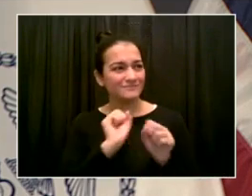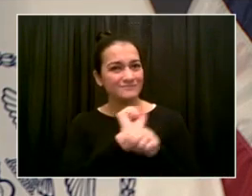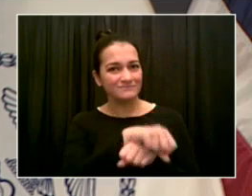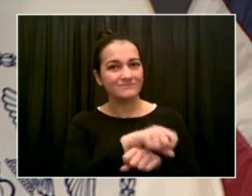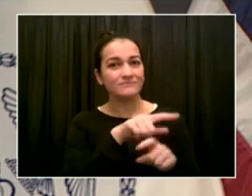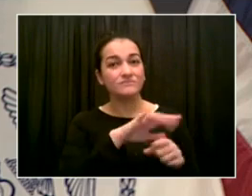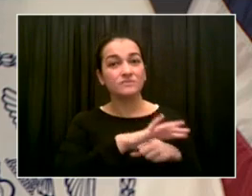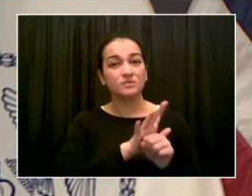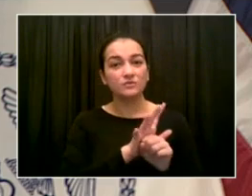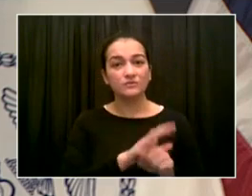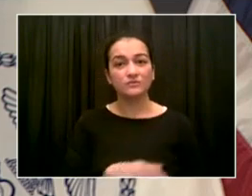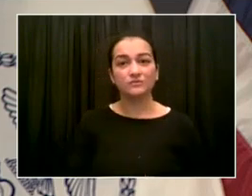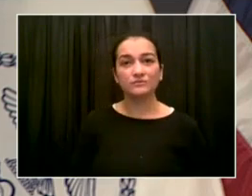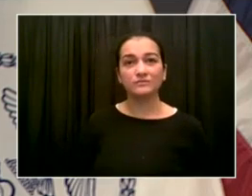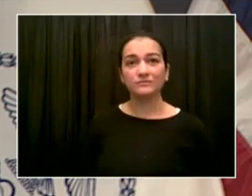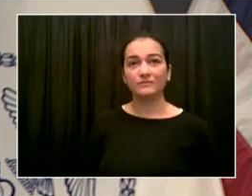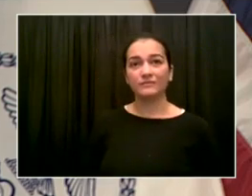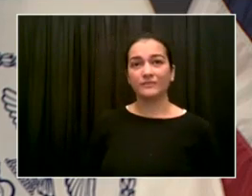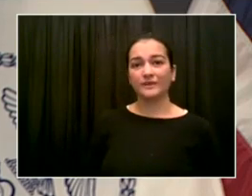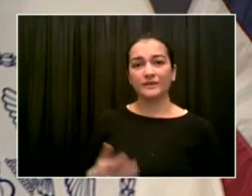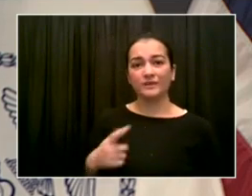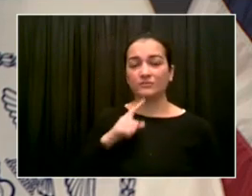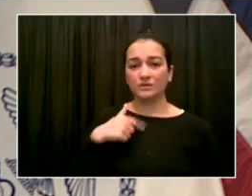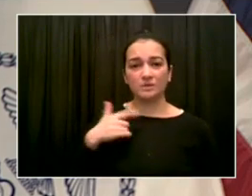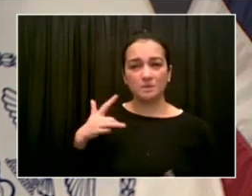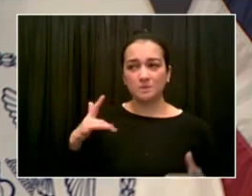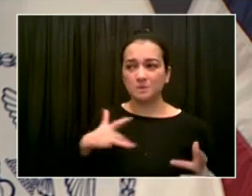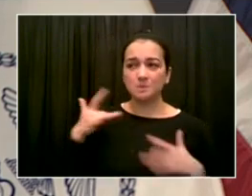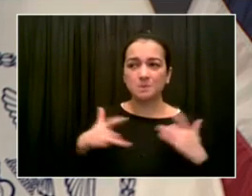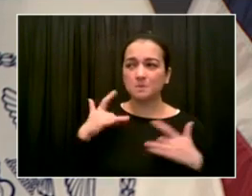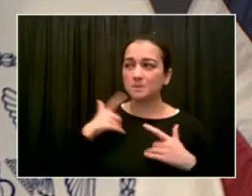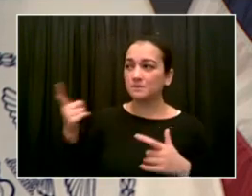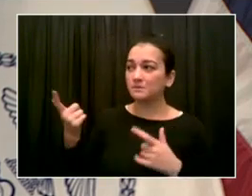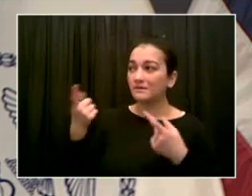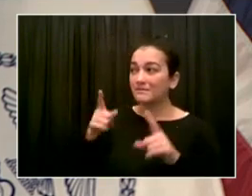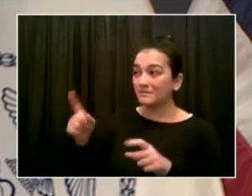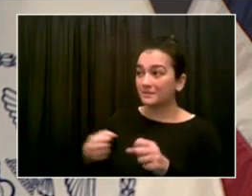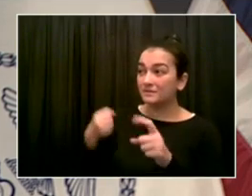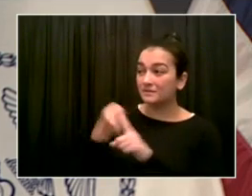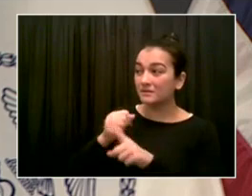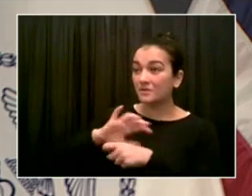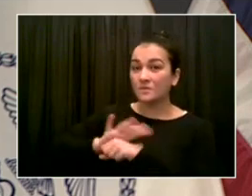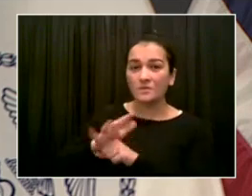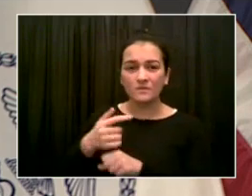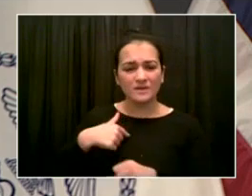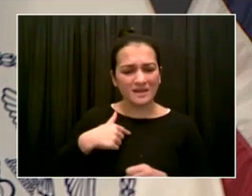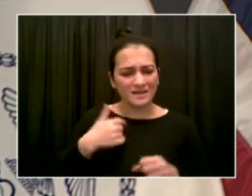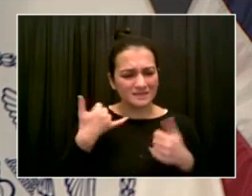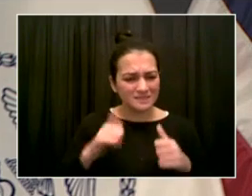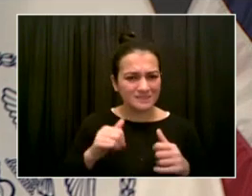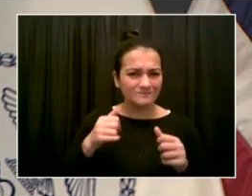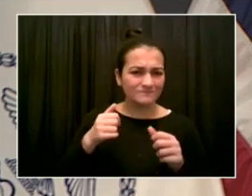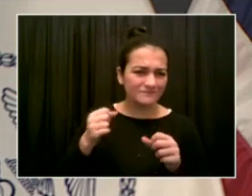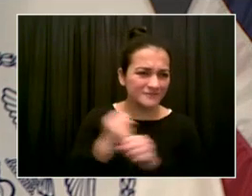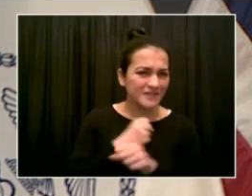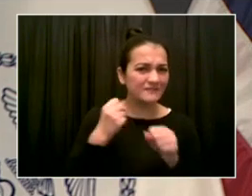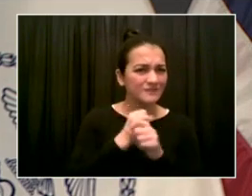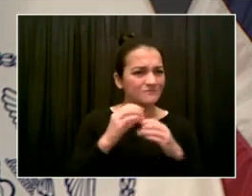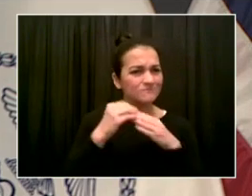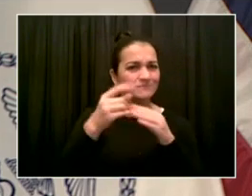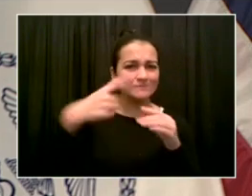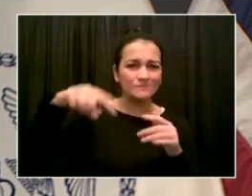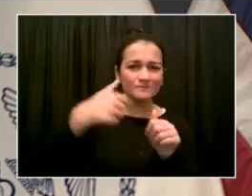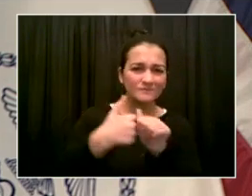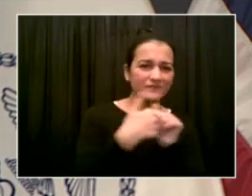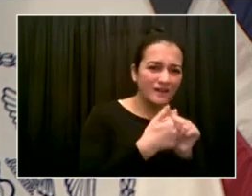And I believe New York City's legacy, and I'll be a part of that, is that we all banded together to fight